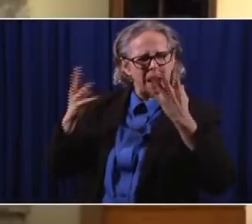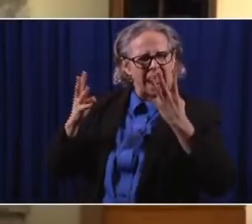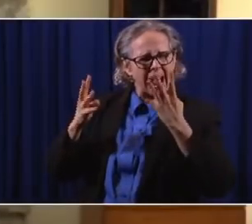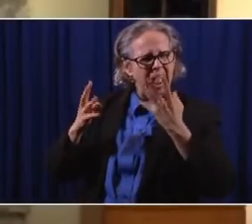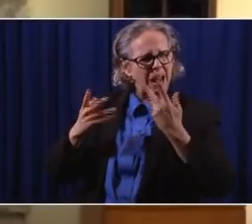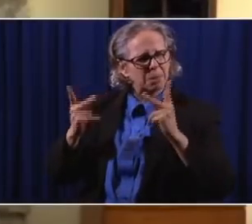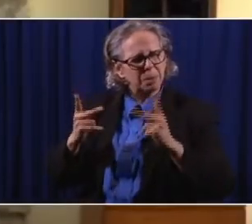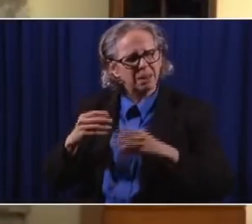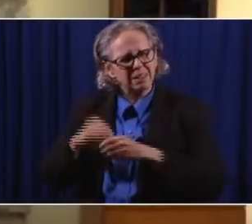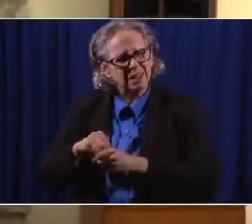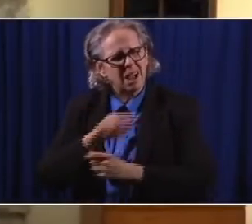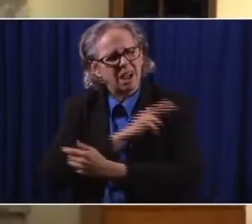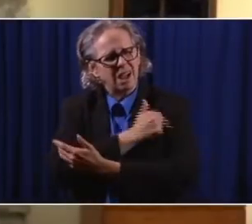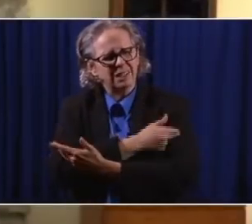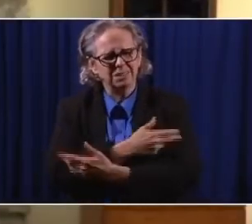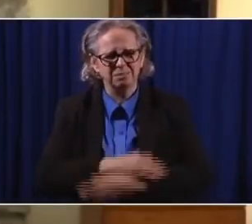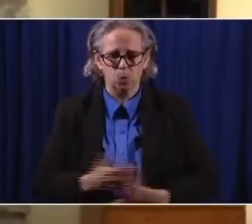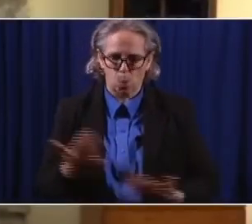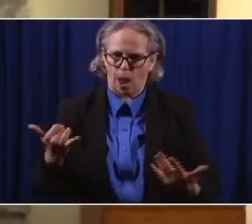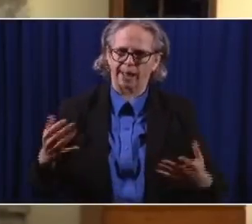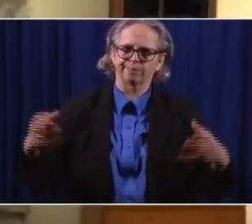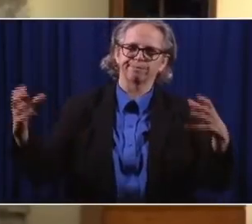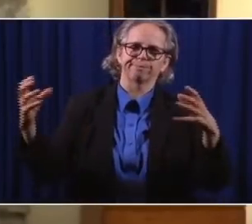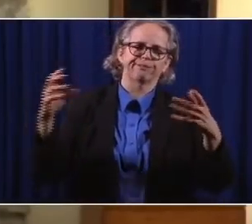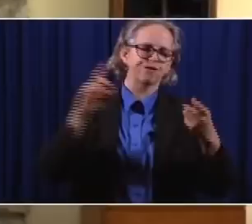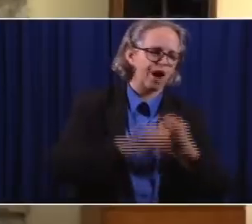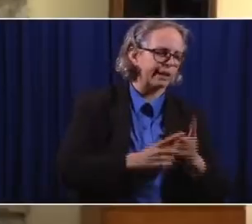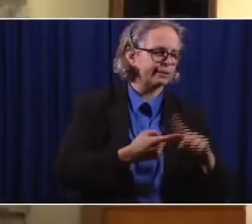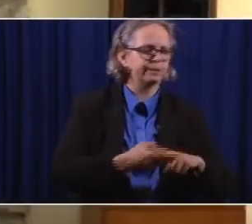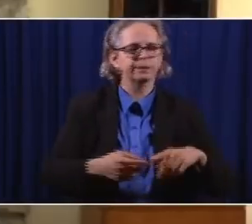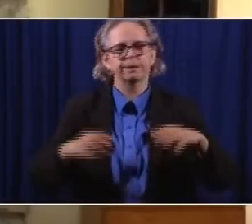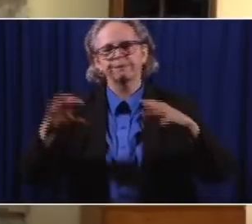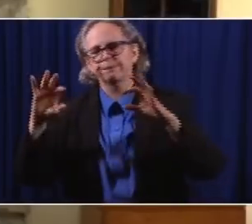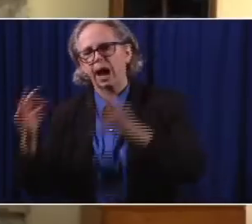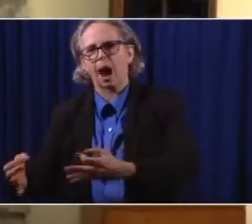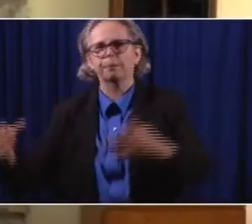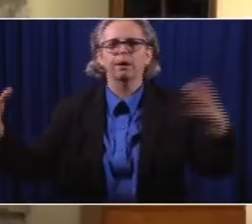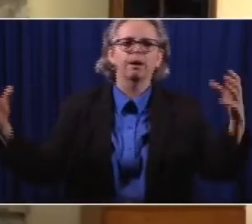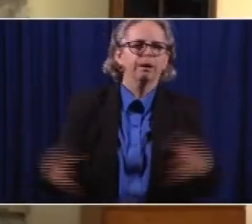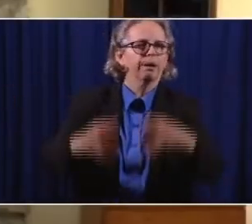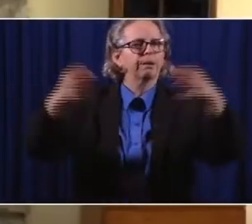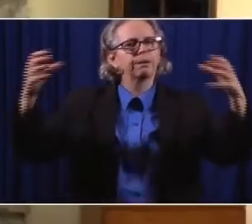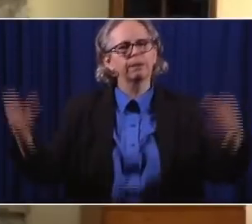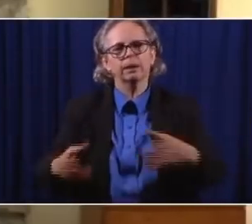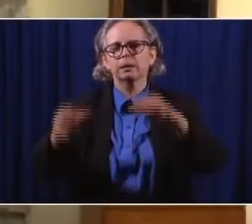gatherings, family get-togethers continue to drive community spread in Hamilton County.